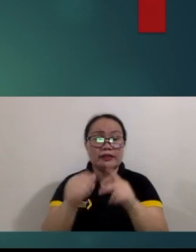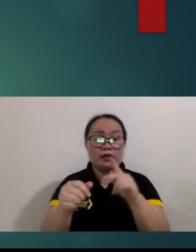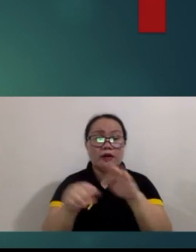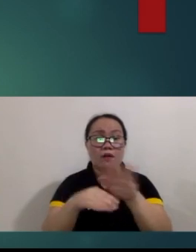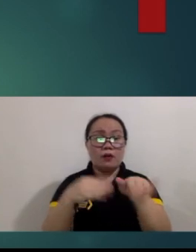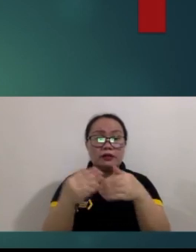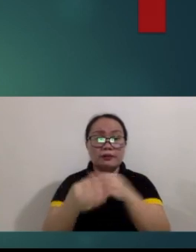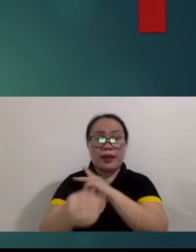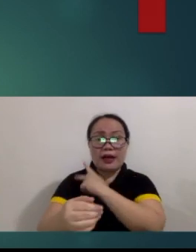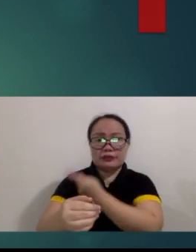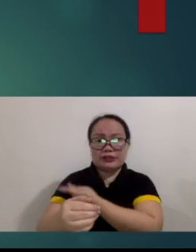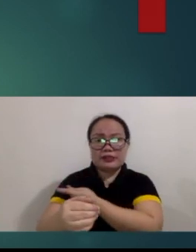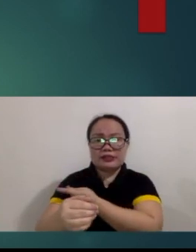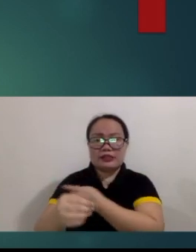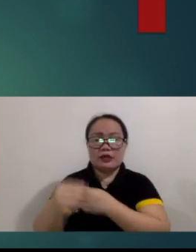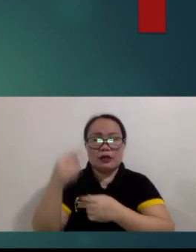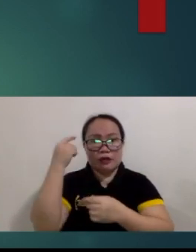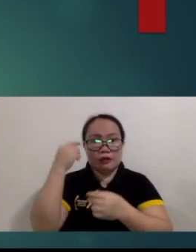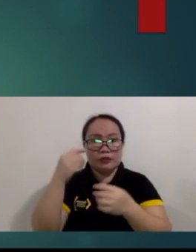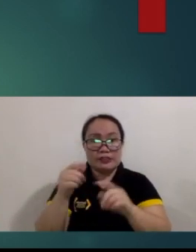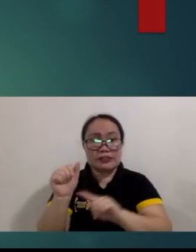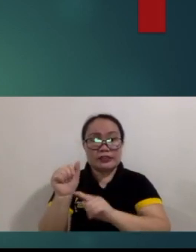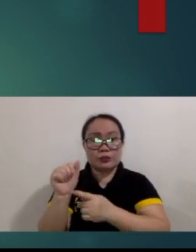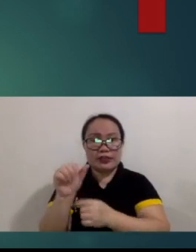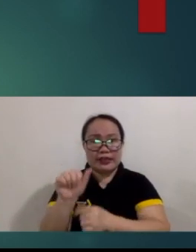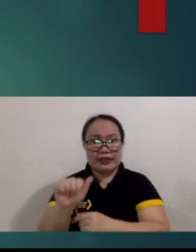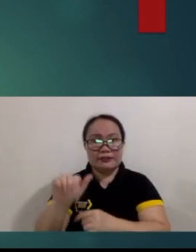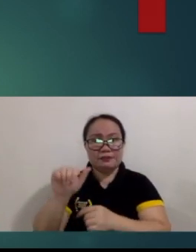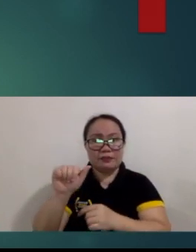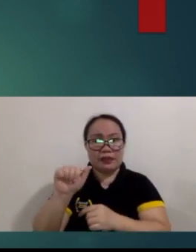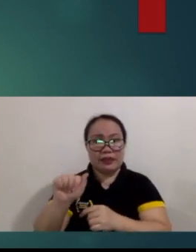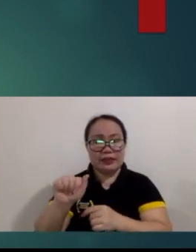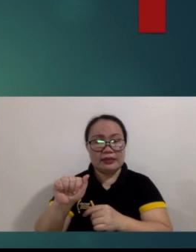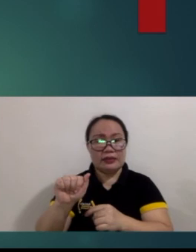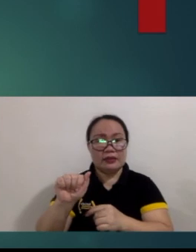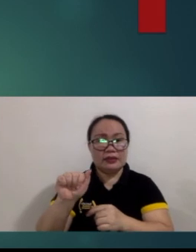multiply all the powers. Let's start with a